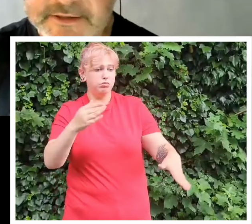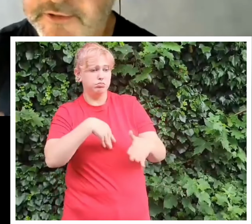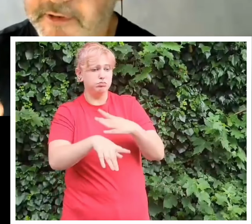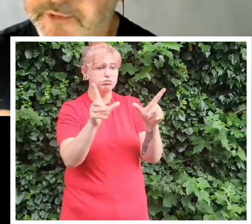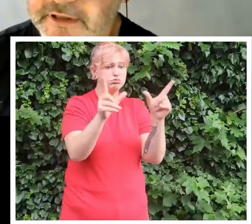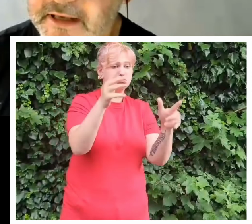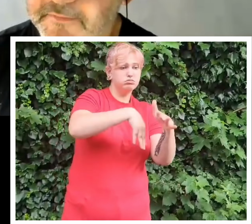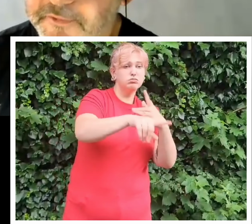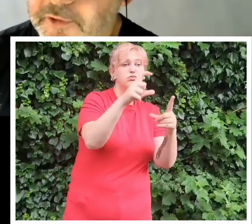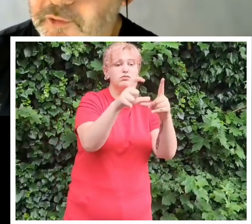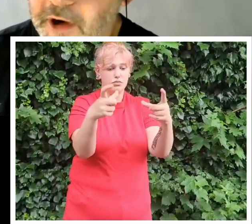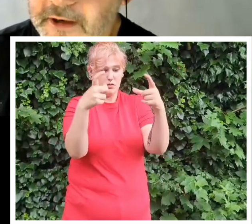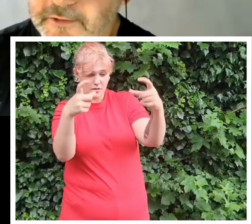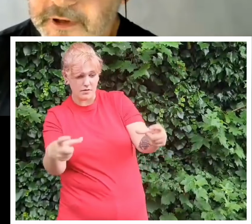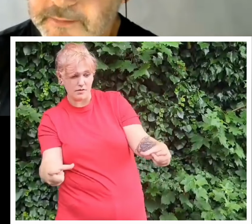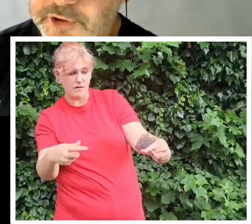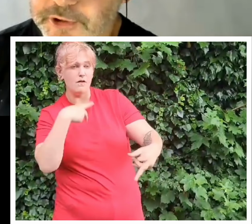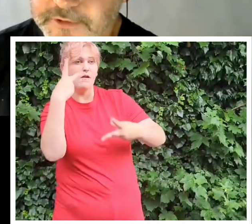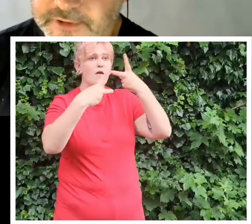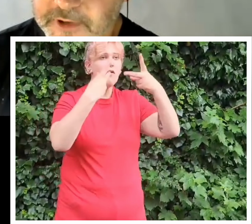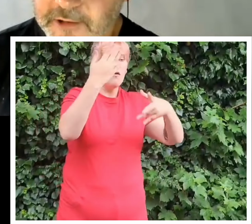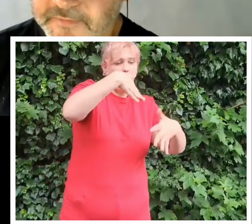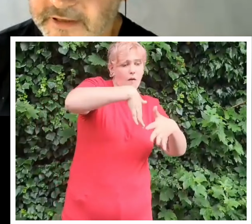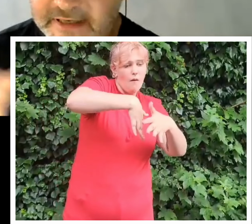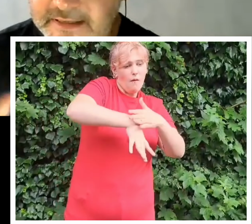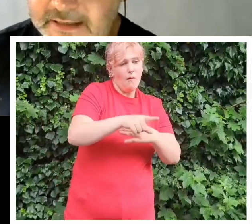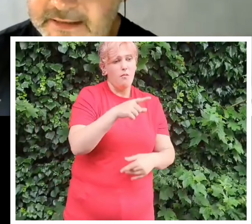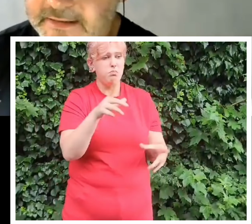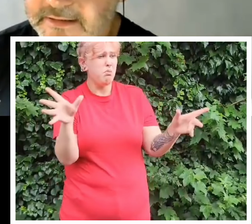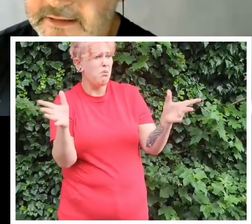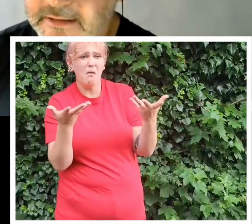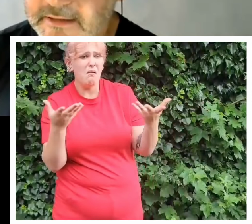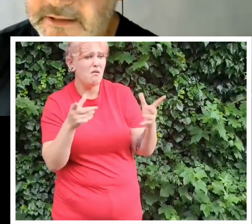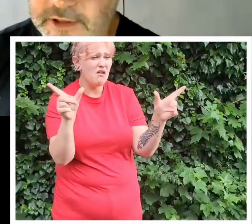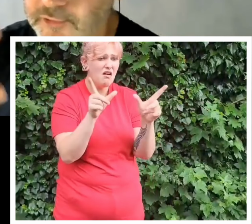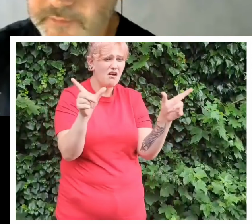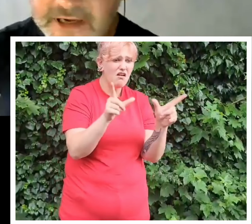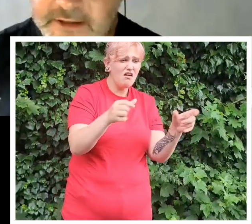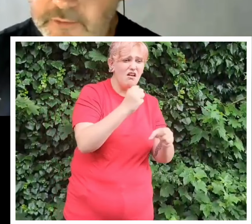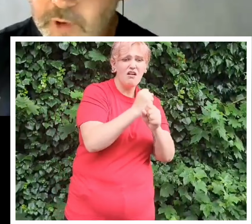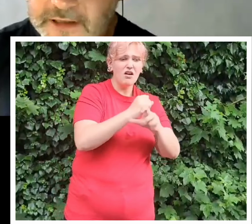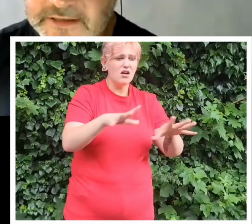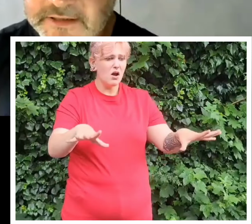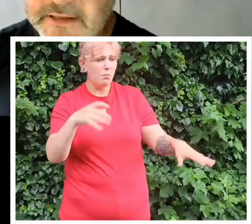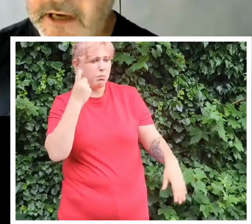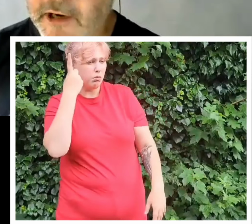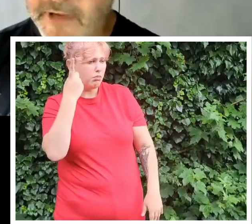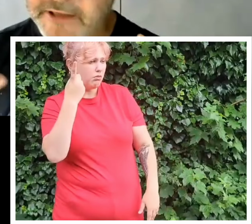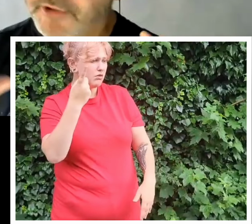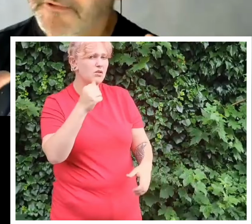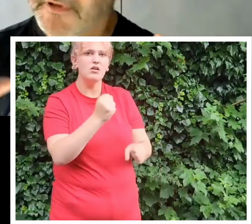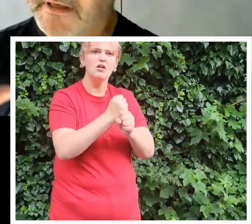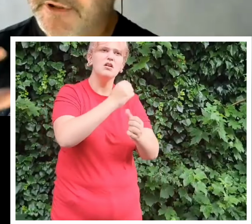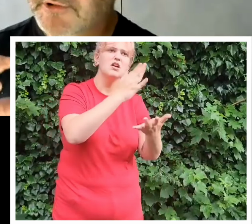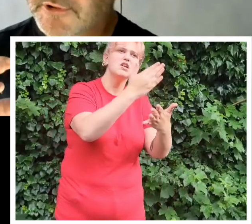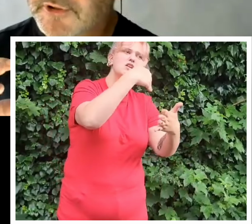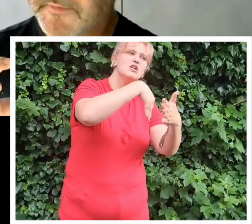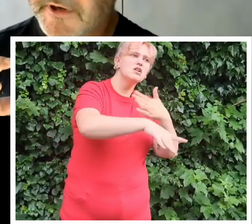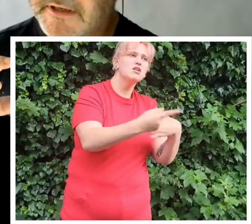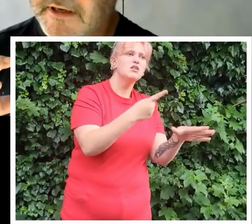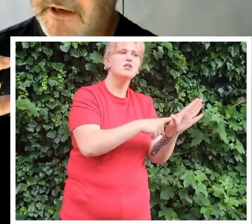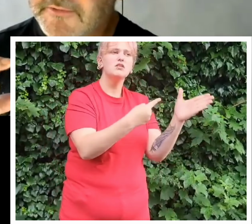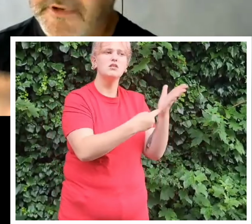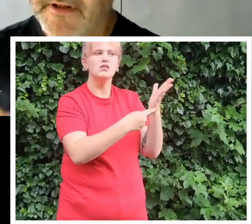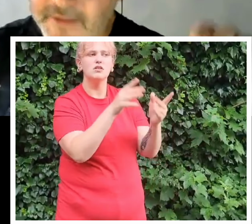links in the description and even for the choir, June, as well. If there's any links social media wise, I'll make sure in this